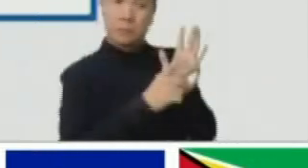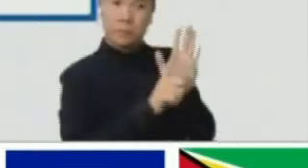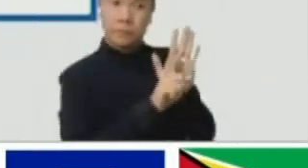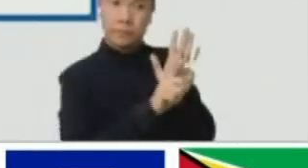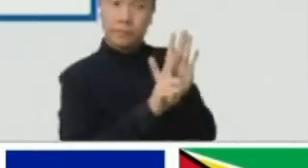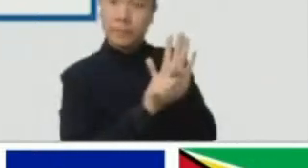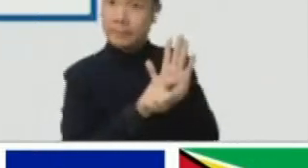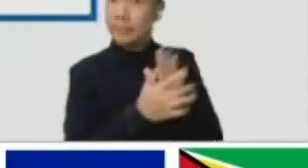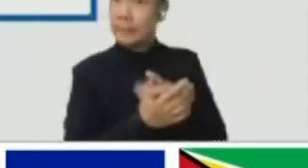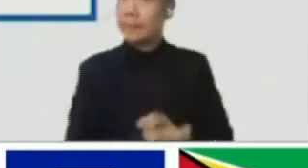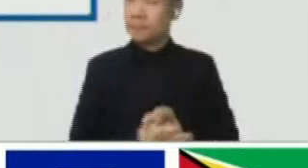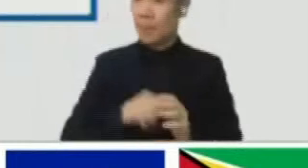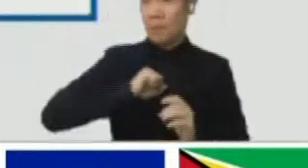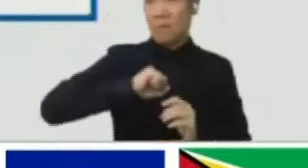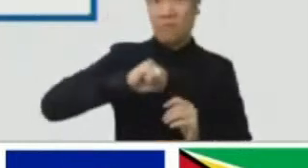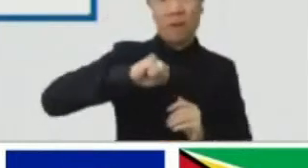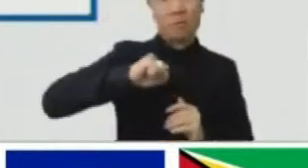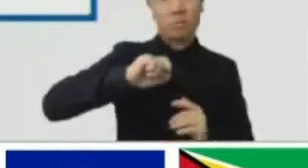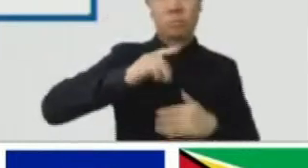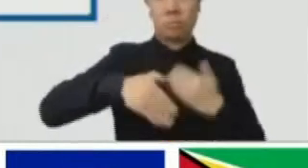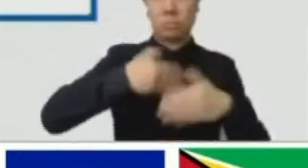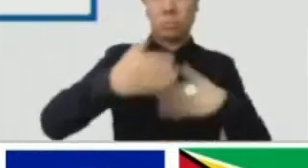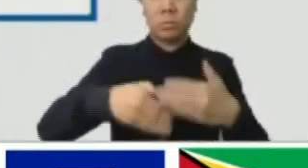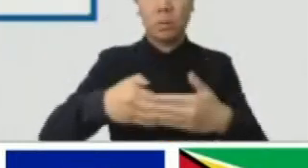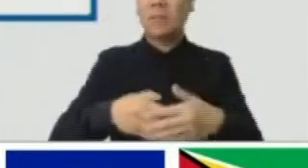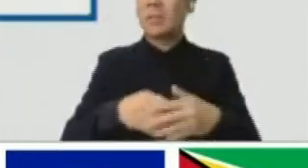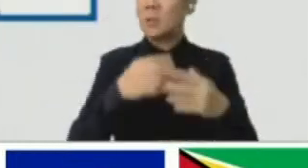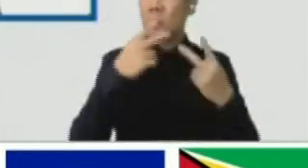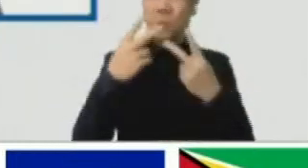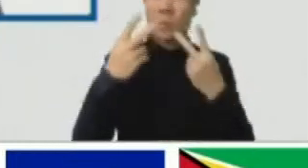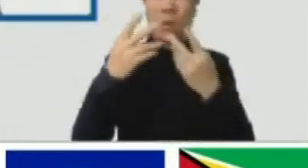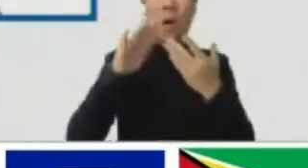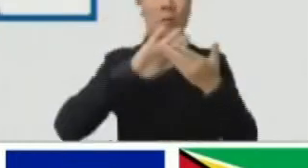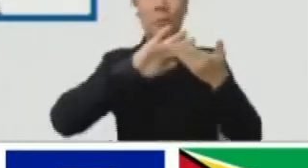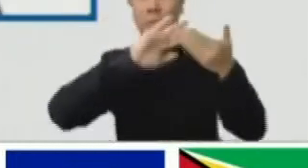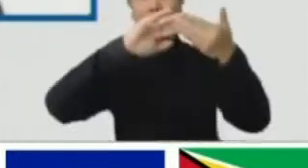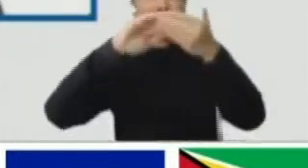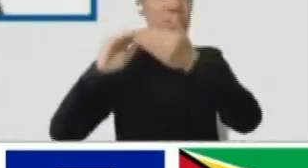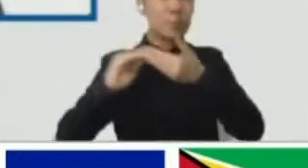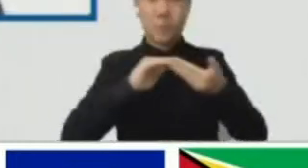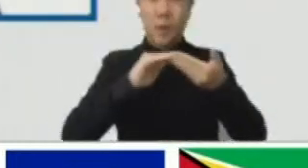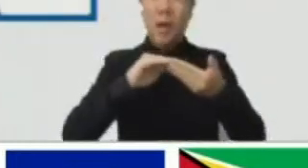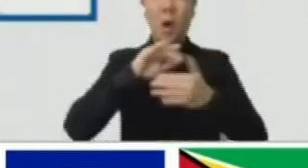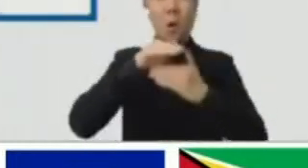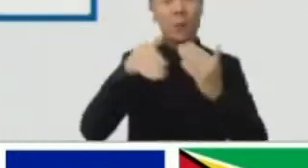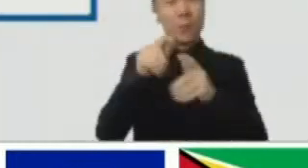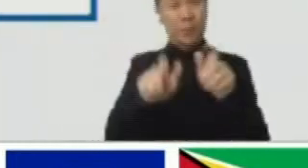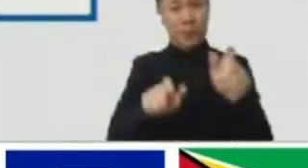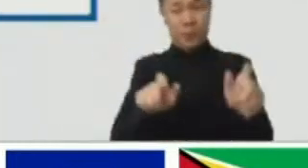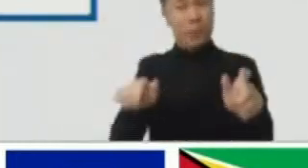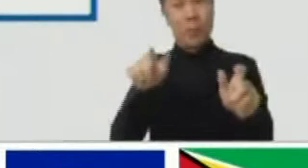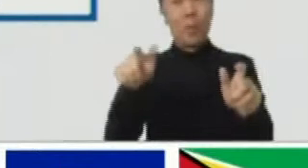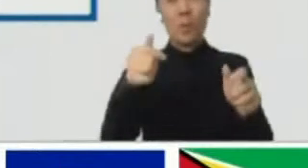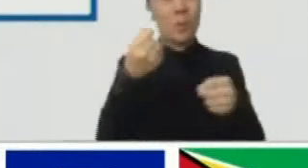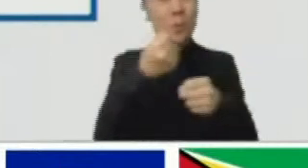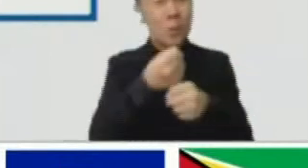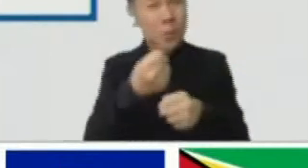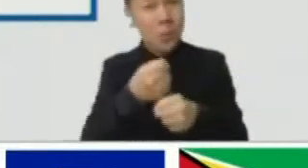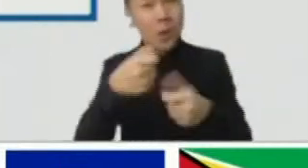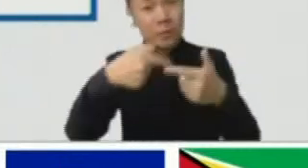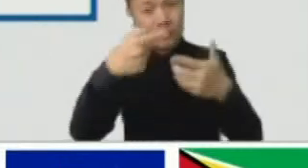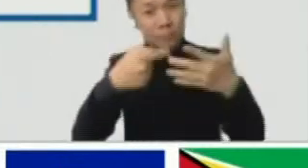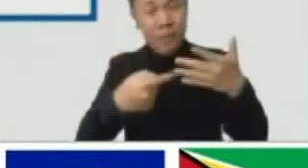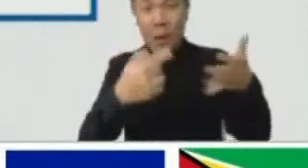region demonstrates how interconnected all spheres of human activity are and how important integration and inclusion